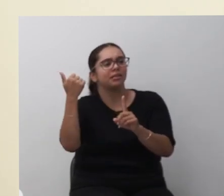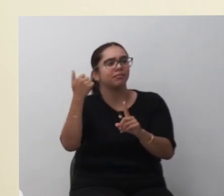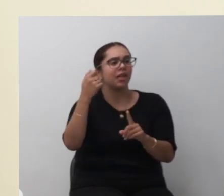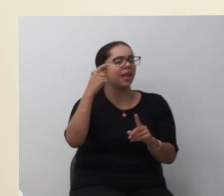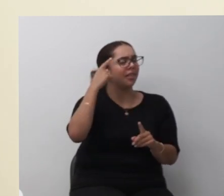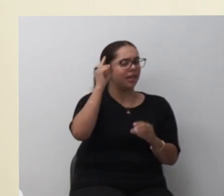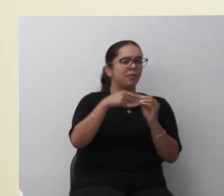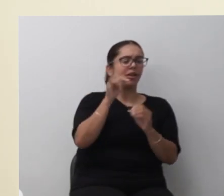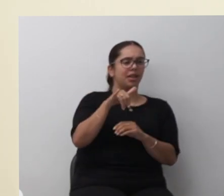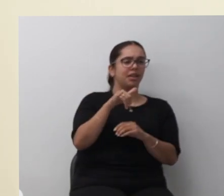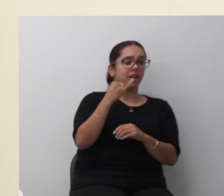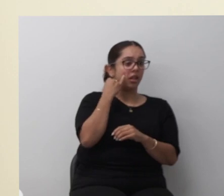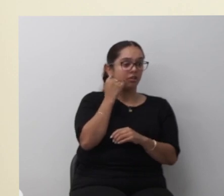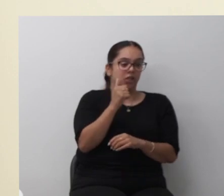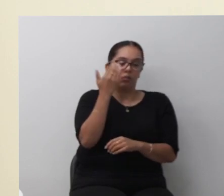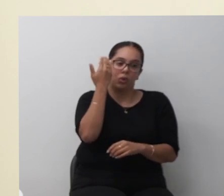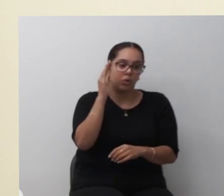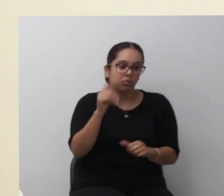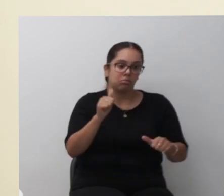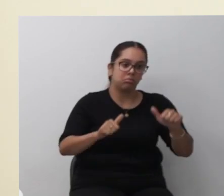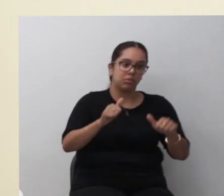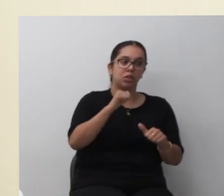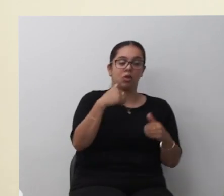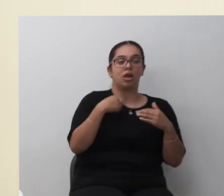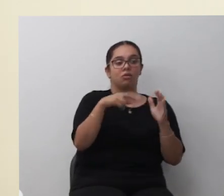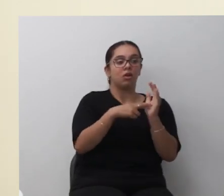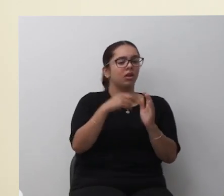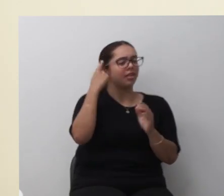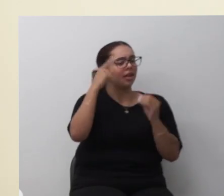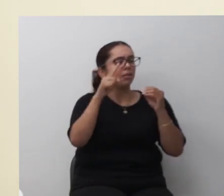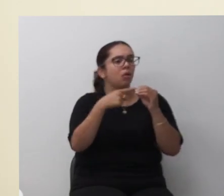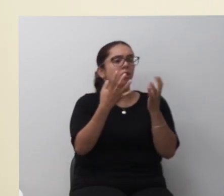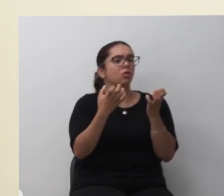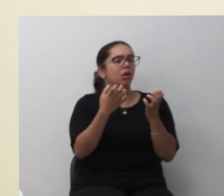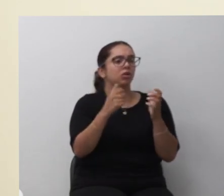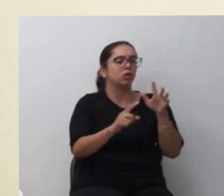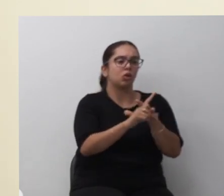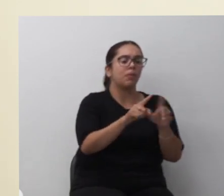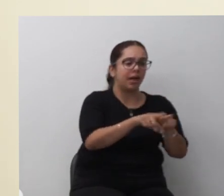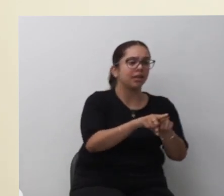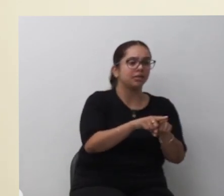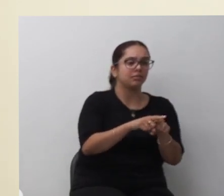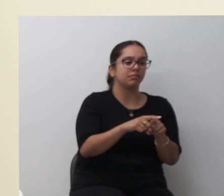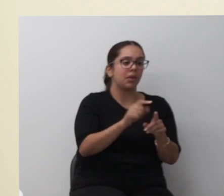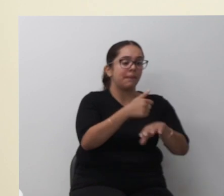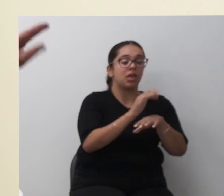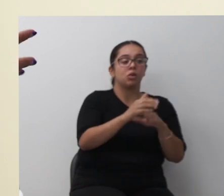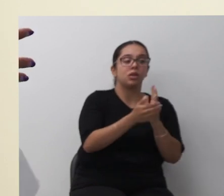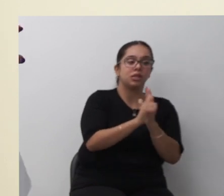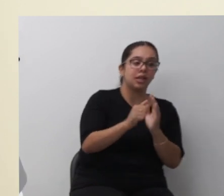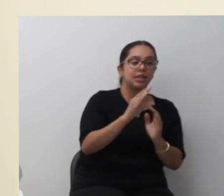about that. Or if you don't know, and if you don't have a role, think about what you'd like to show up as based on your skill sets and your